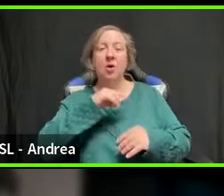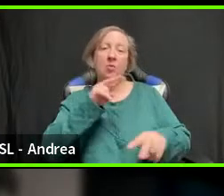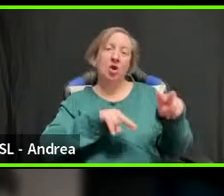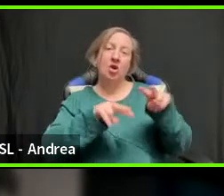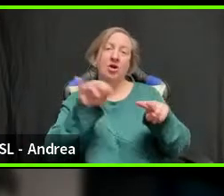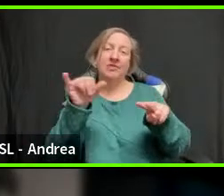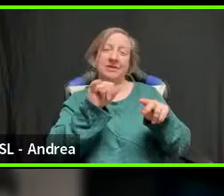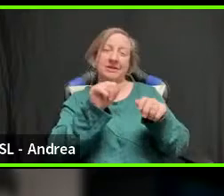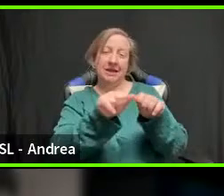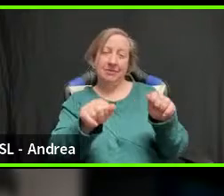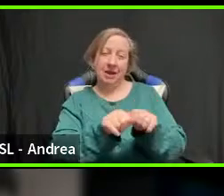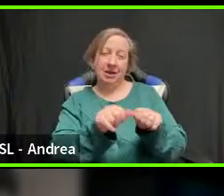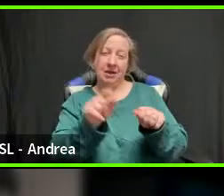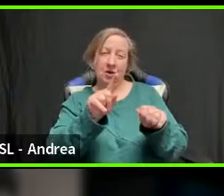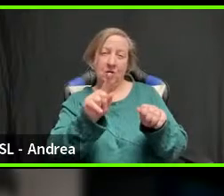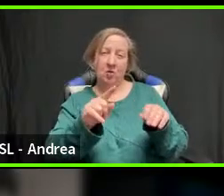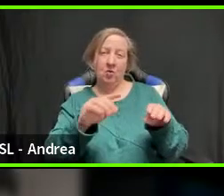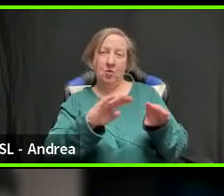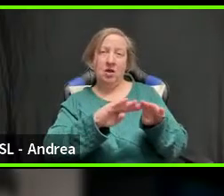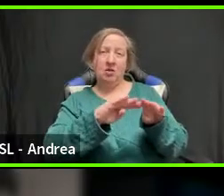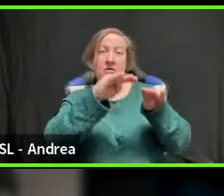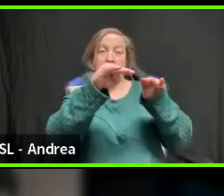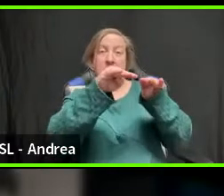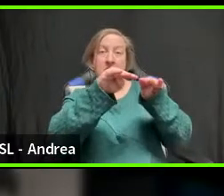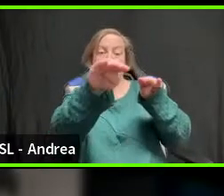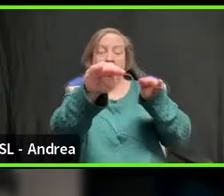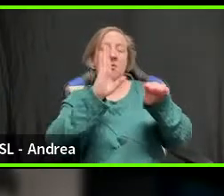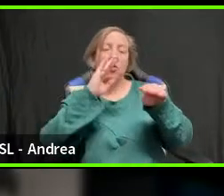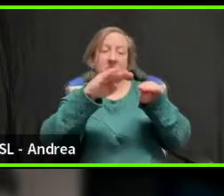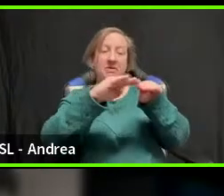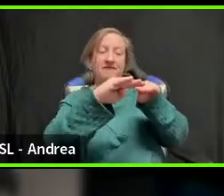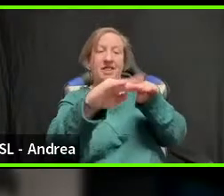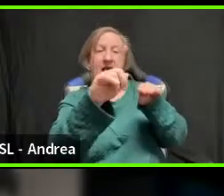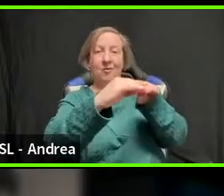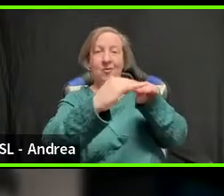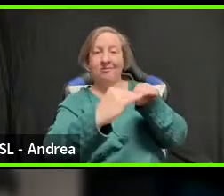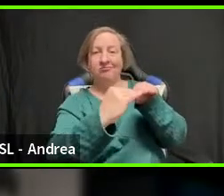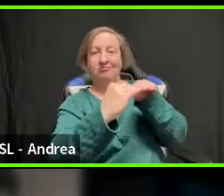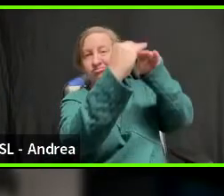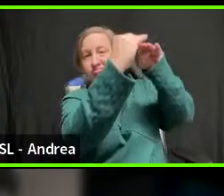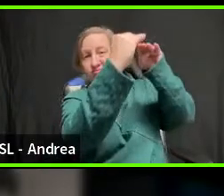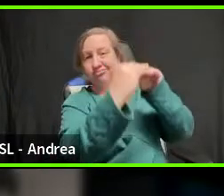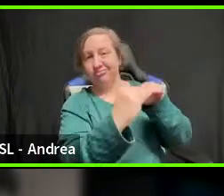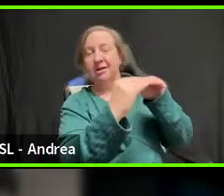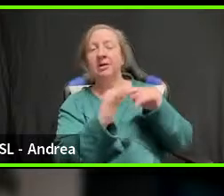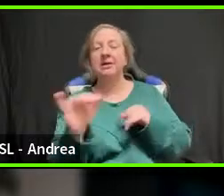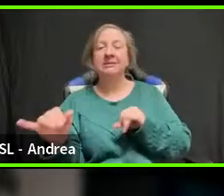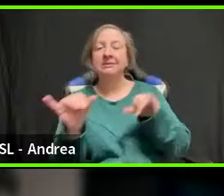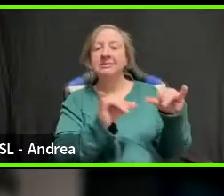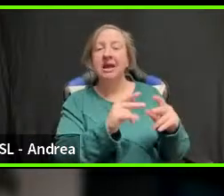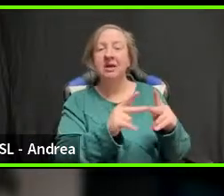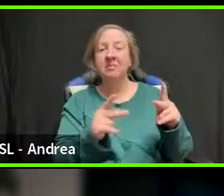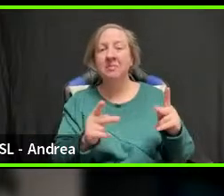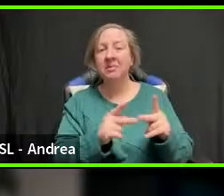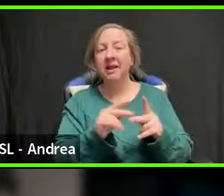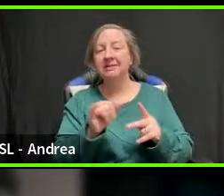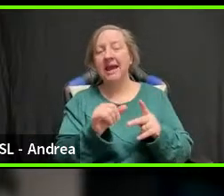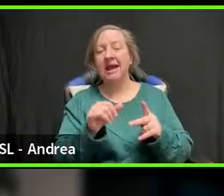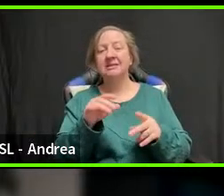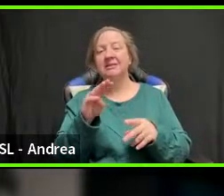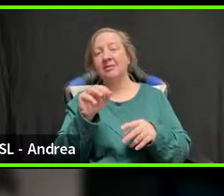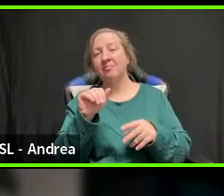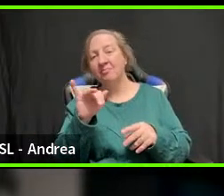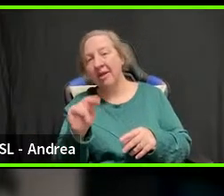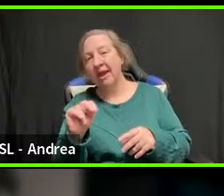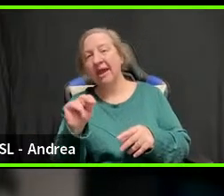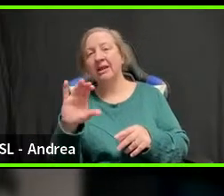It'd actually be a flat area where the lift span would be, but it'd be in the same location as that main channel, and